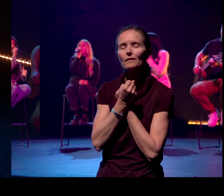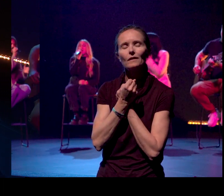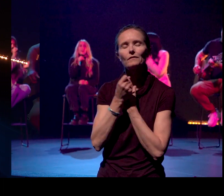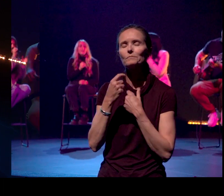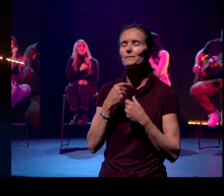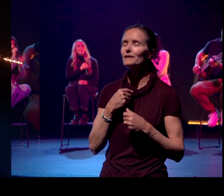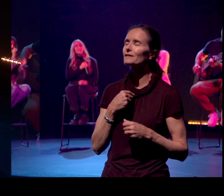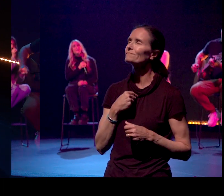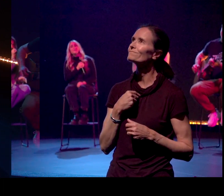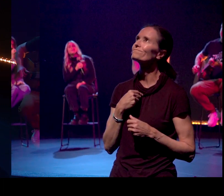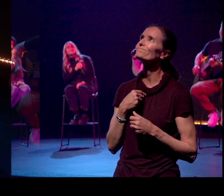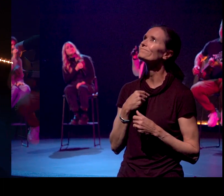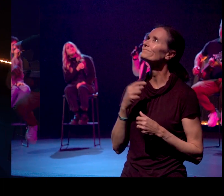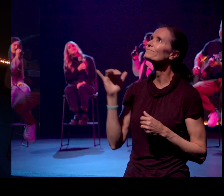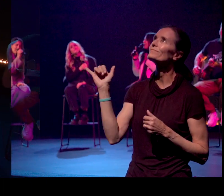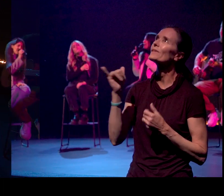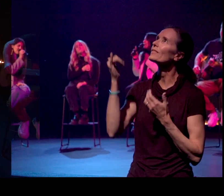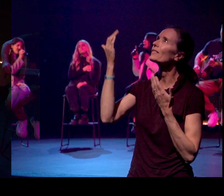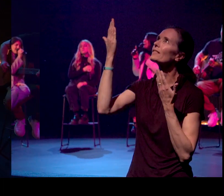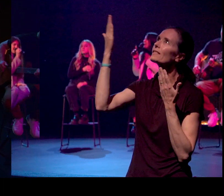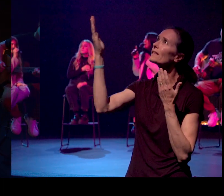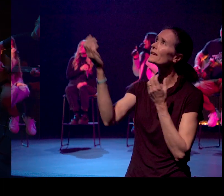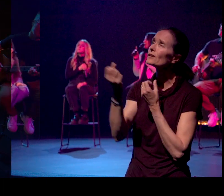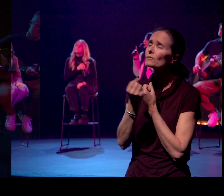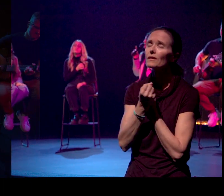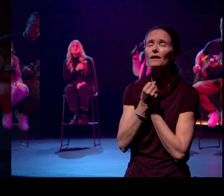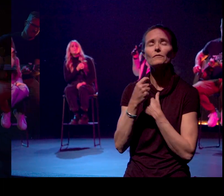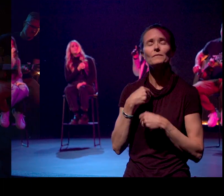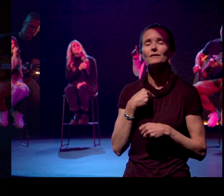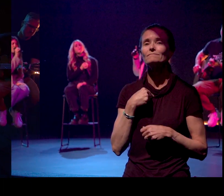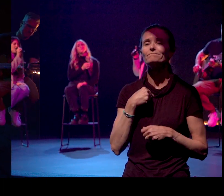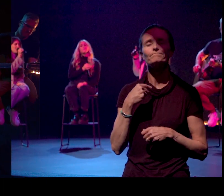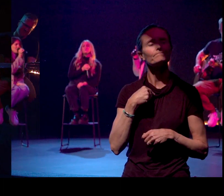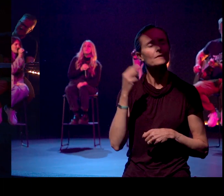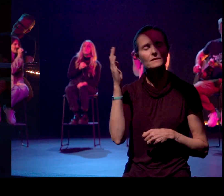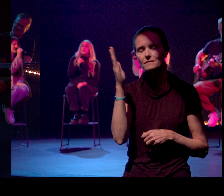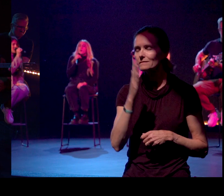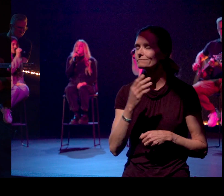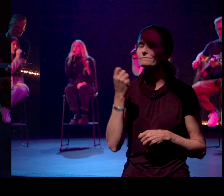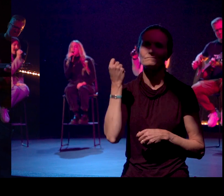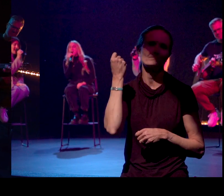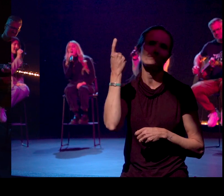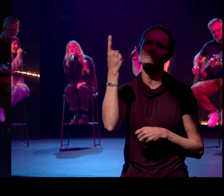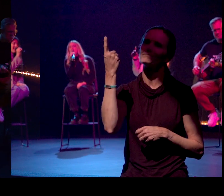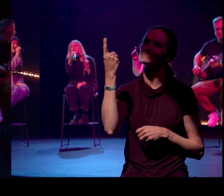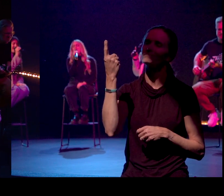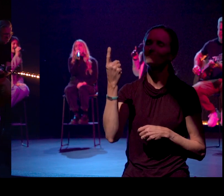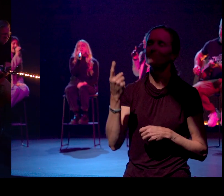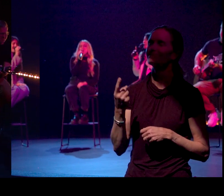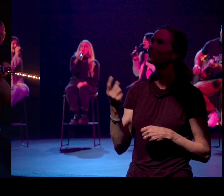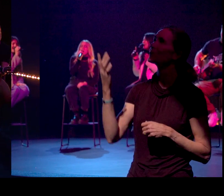why you love me like you love me. I'll never know